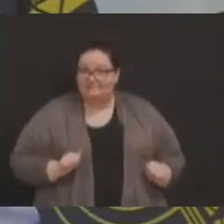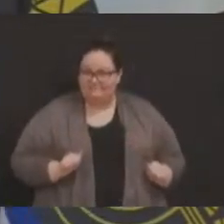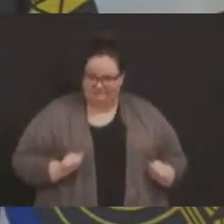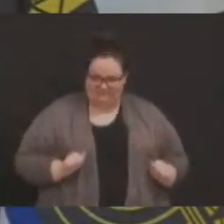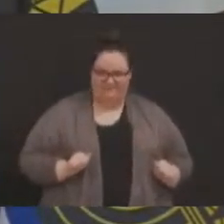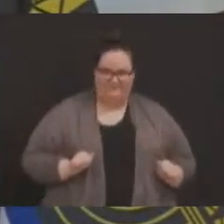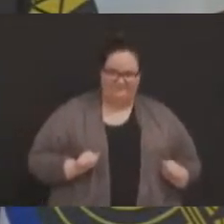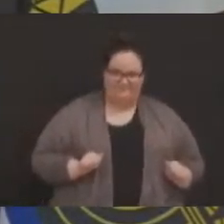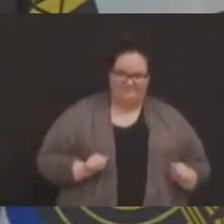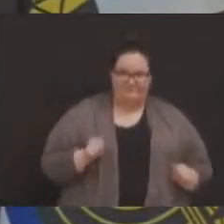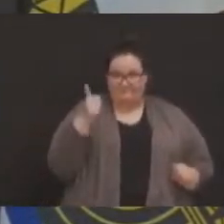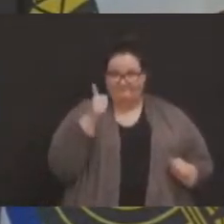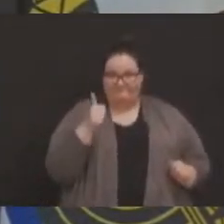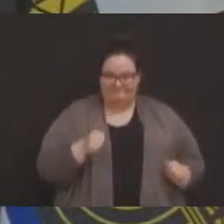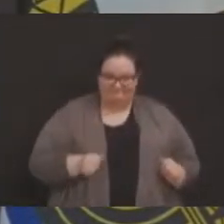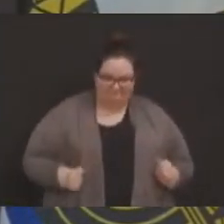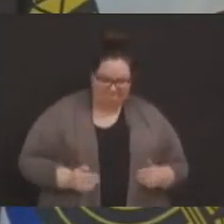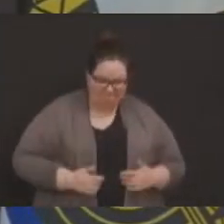follow-up question. Quick one.